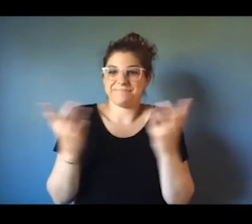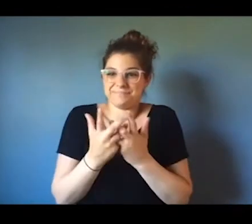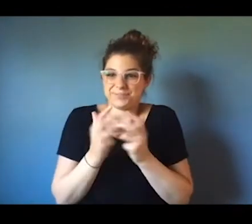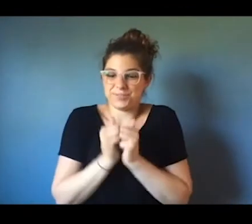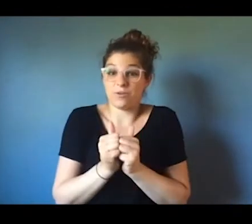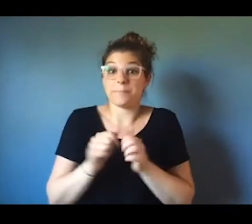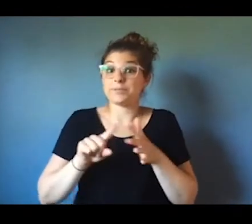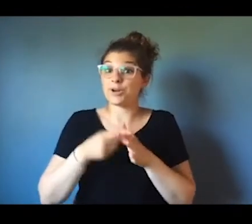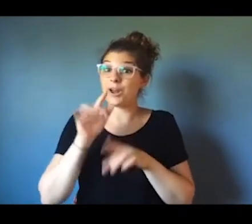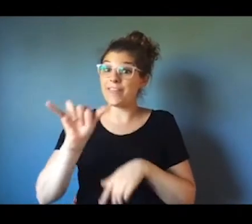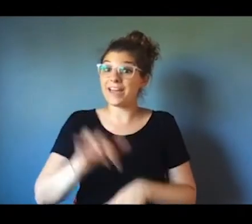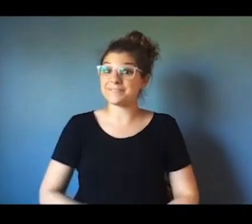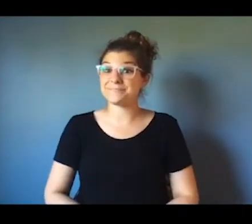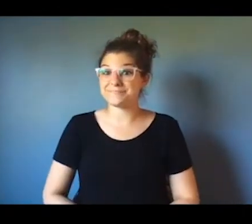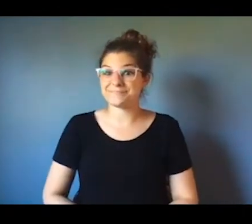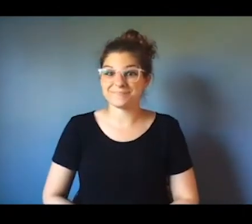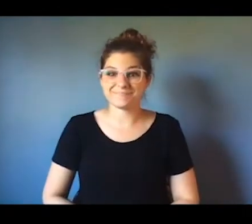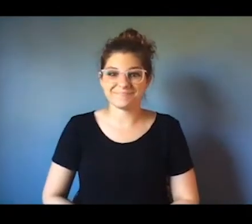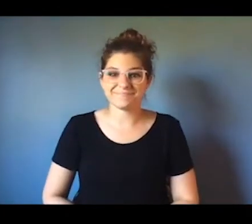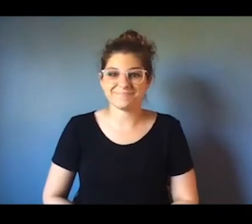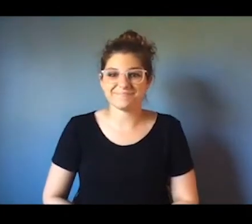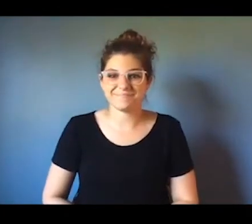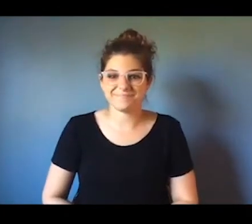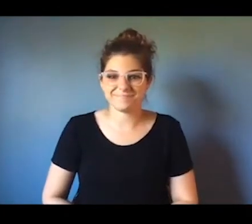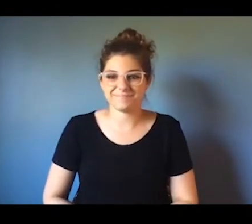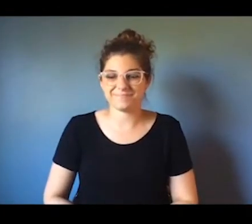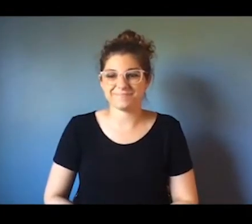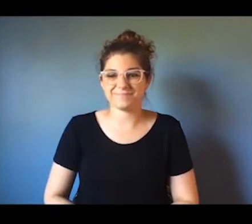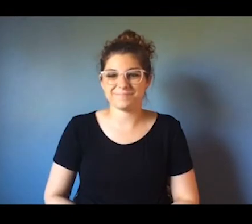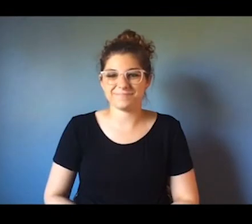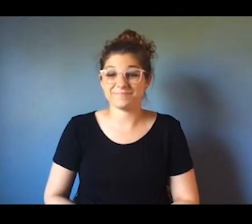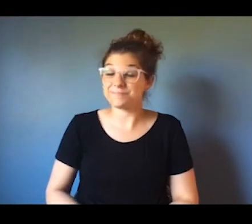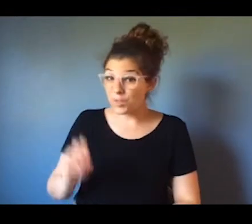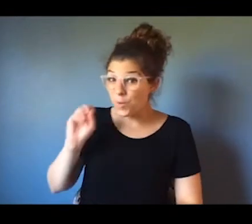starts coming together. So I'm going to get started on that.